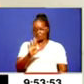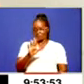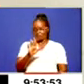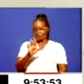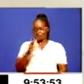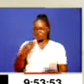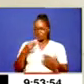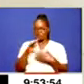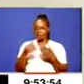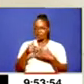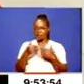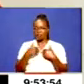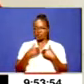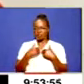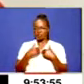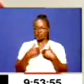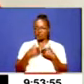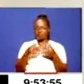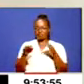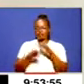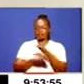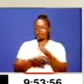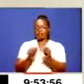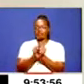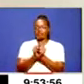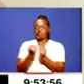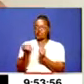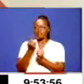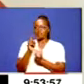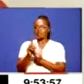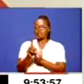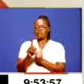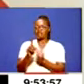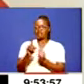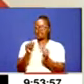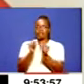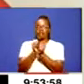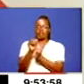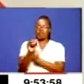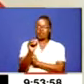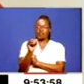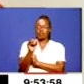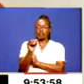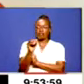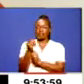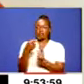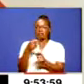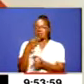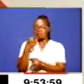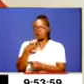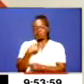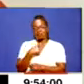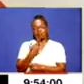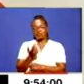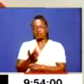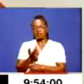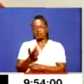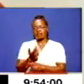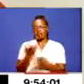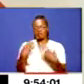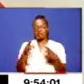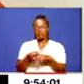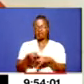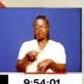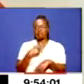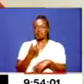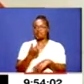in that heat had a sub 10, and I was the only one who had a 10.0. But then I told myself, these are just people like me.